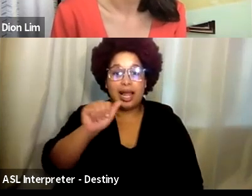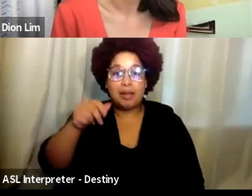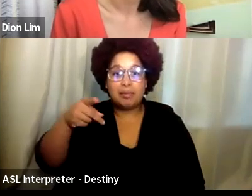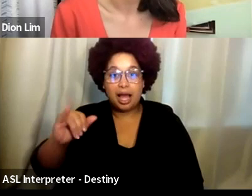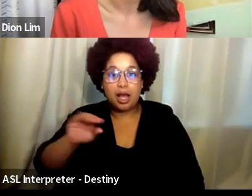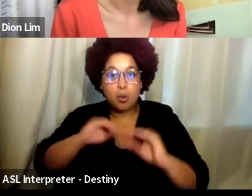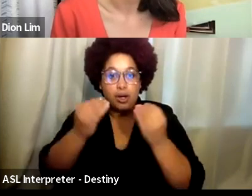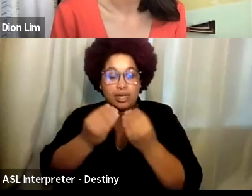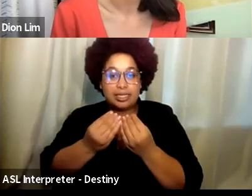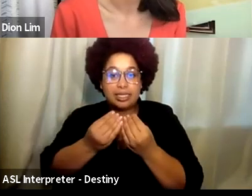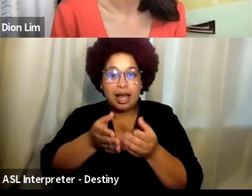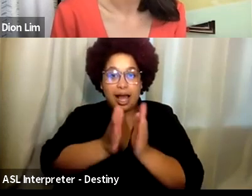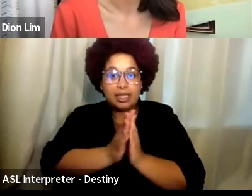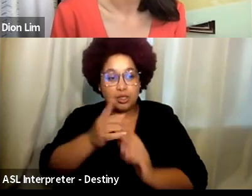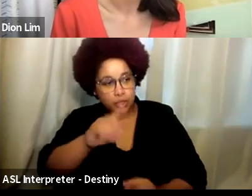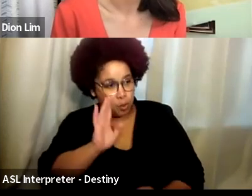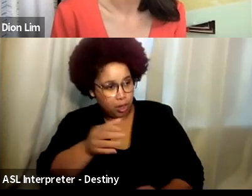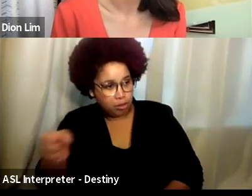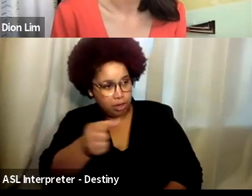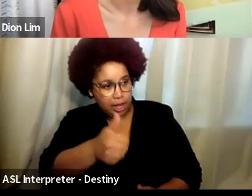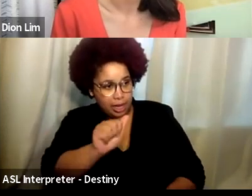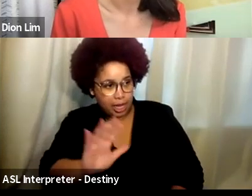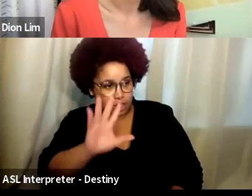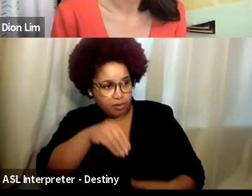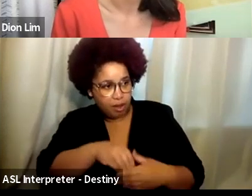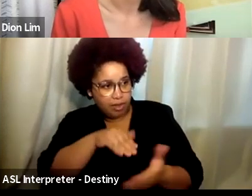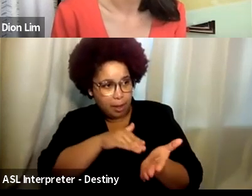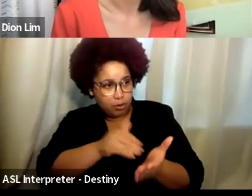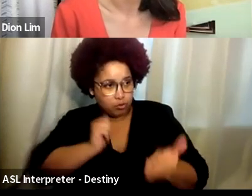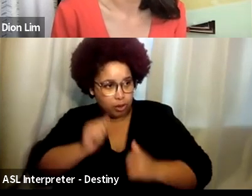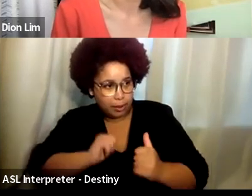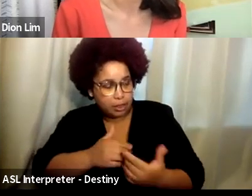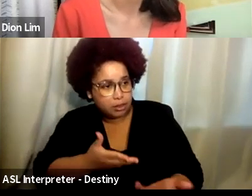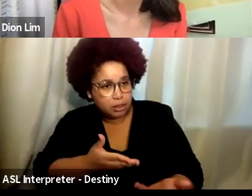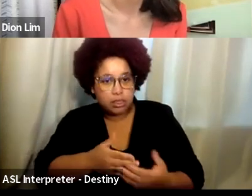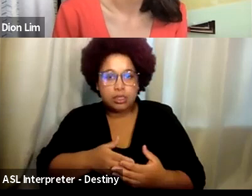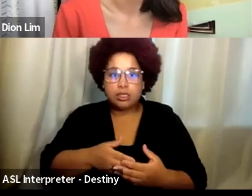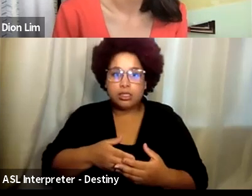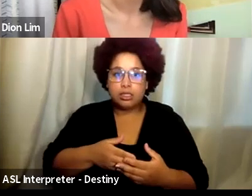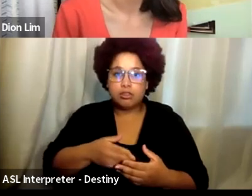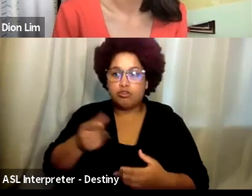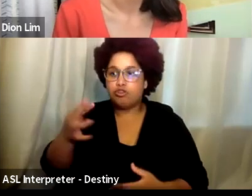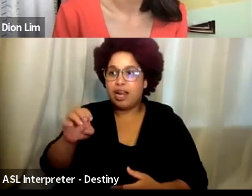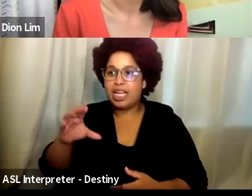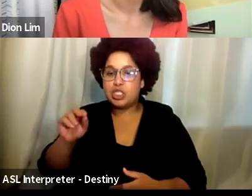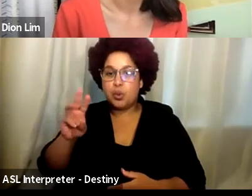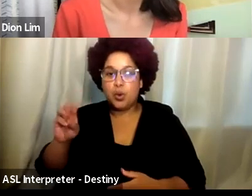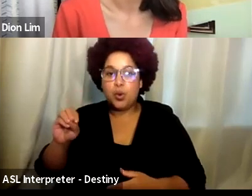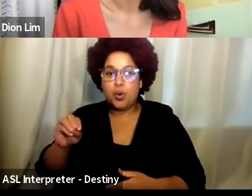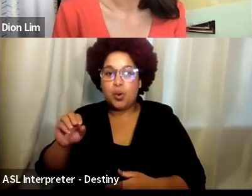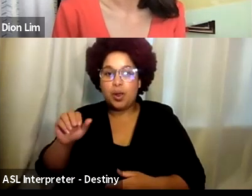AAPI organization asking them, are you going to have any Asians in this medical drama? Quickly, Grace Wu, Asian